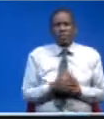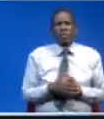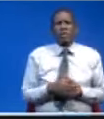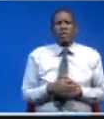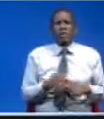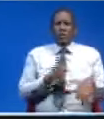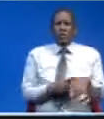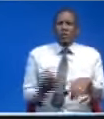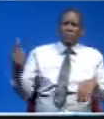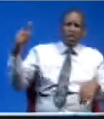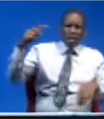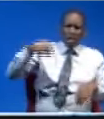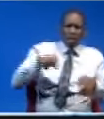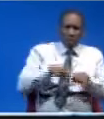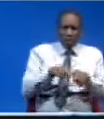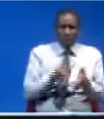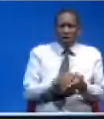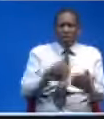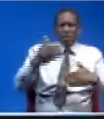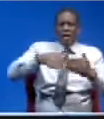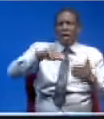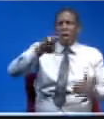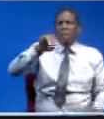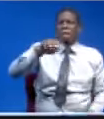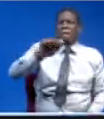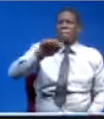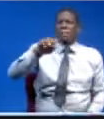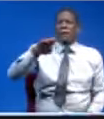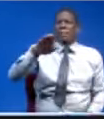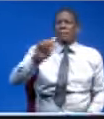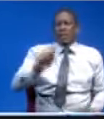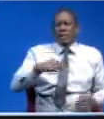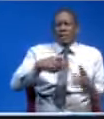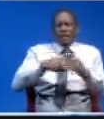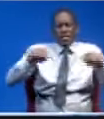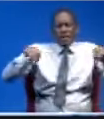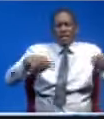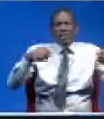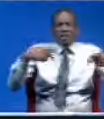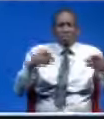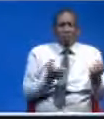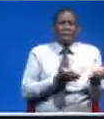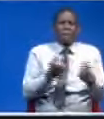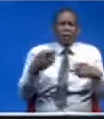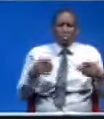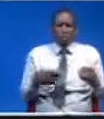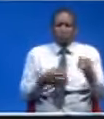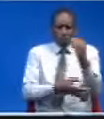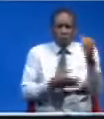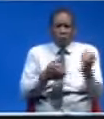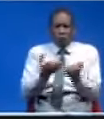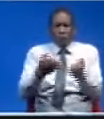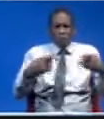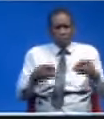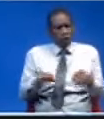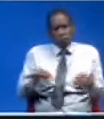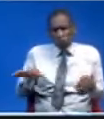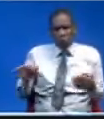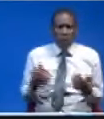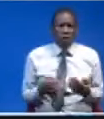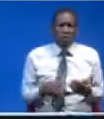wanakuja hivi pale Mamba roundabout, ndo wakaanza kuvamia watu, wanabiashara, kuwapora. Na ilikuwa ni asubuhi, tukio